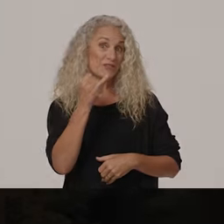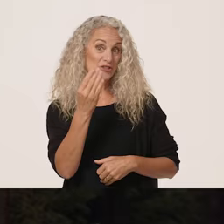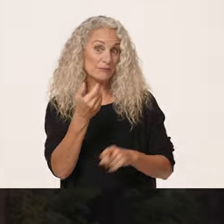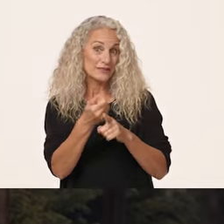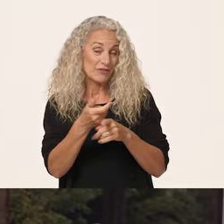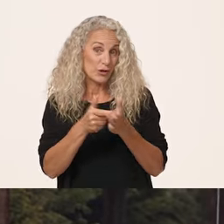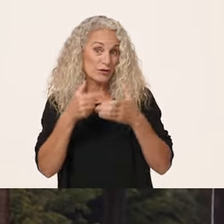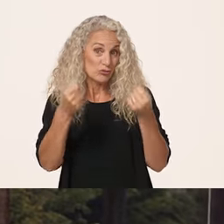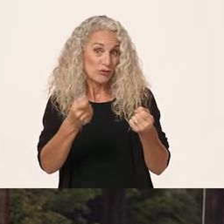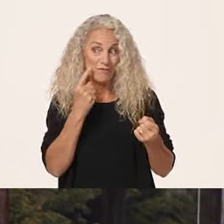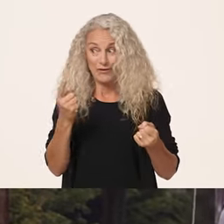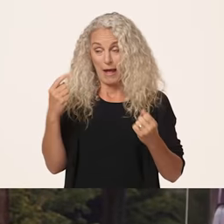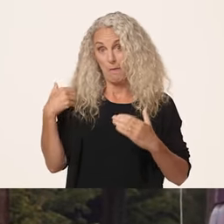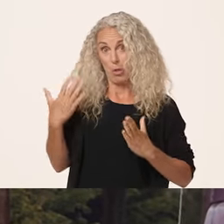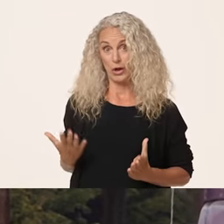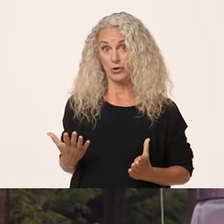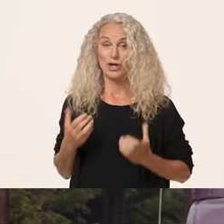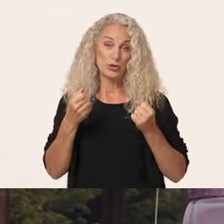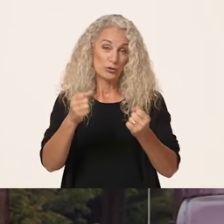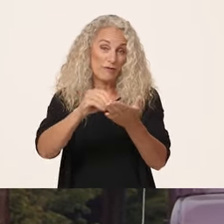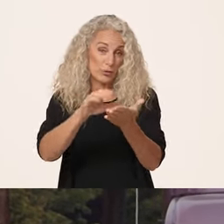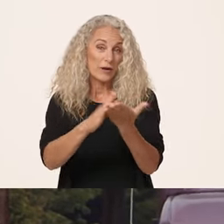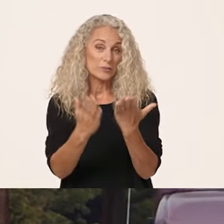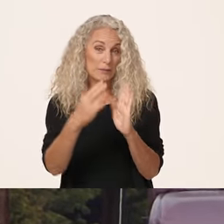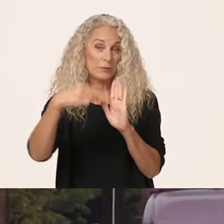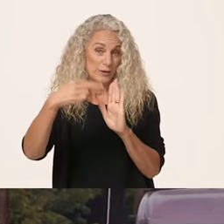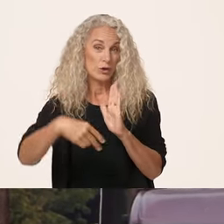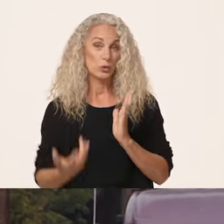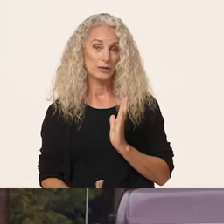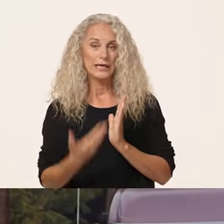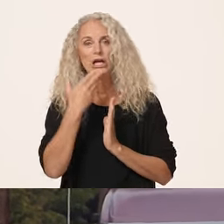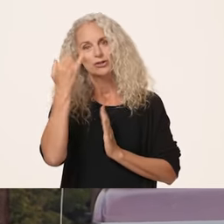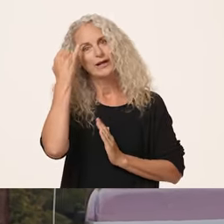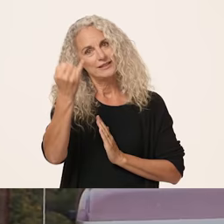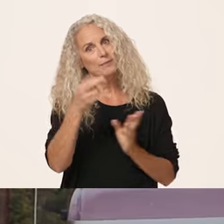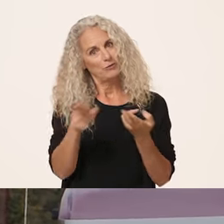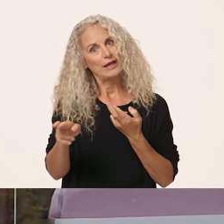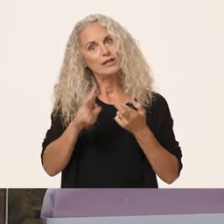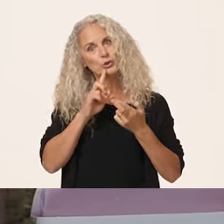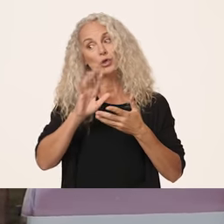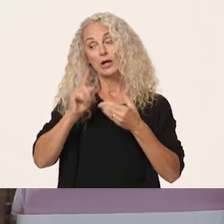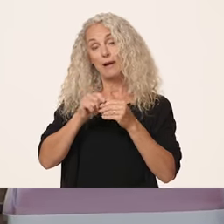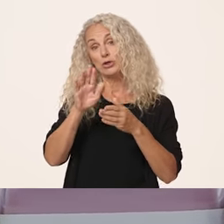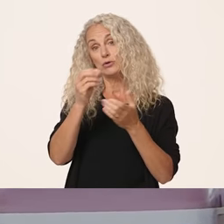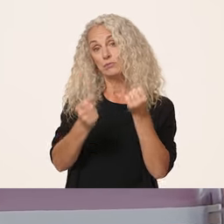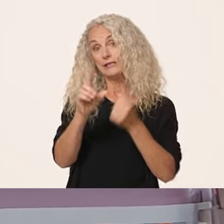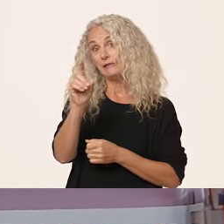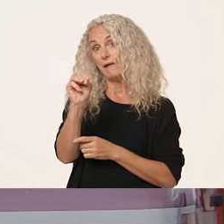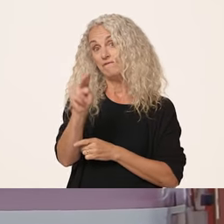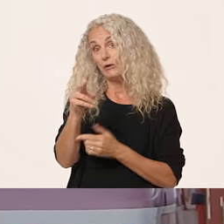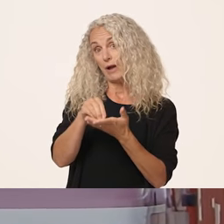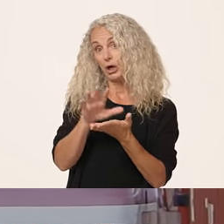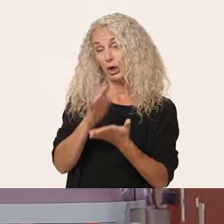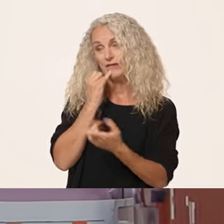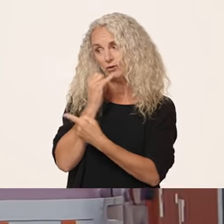If the job requires you to drive for the employer, your driving records may be reviewed. It's a good idea to be prepared to discuss your motor